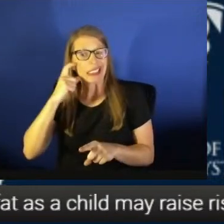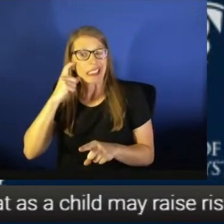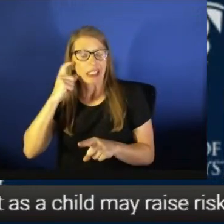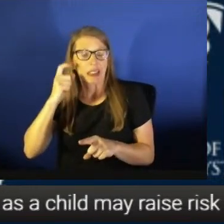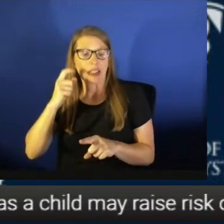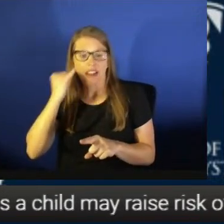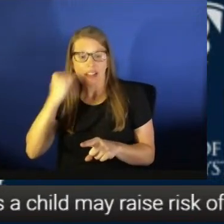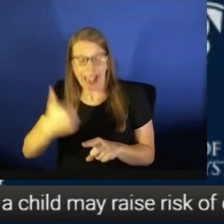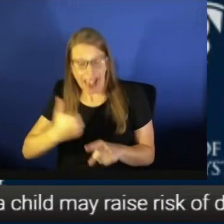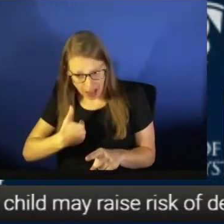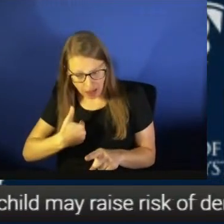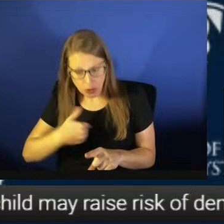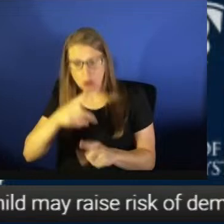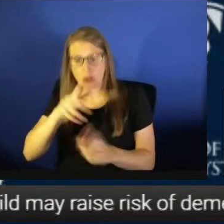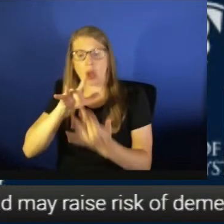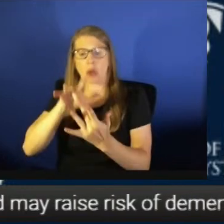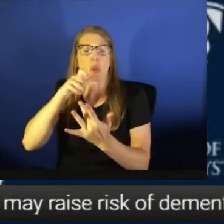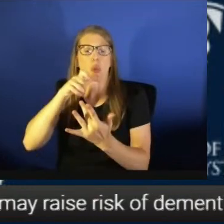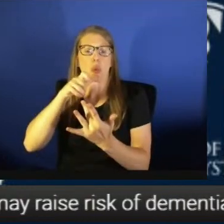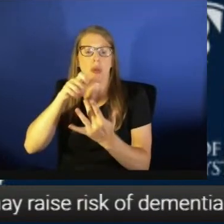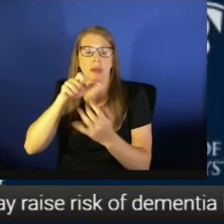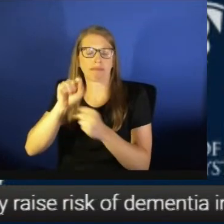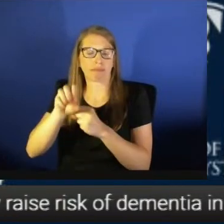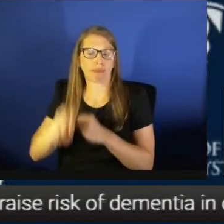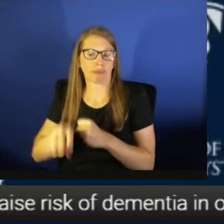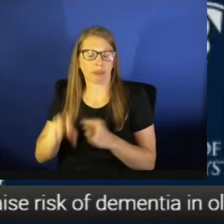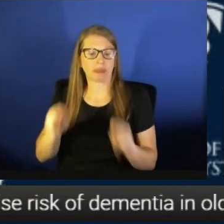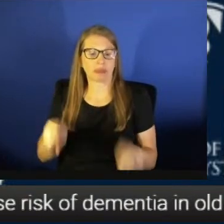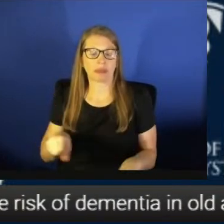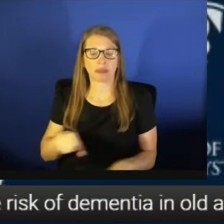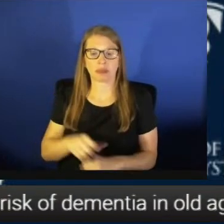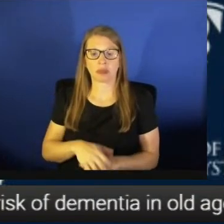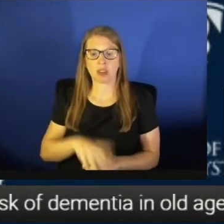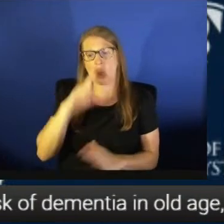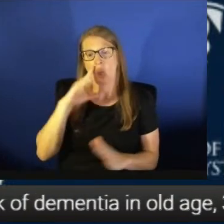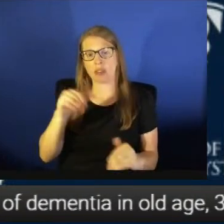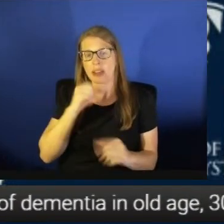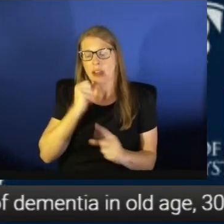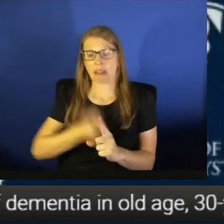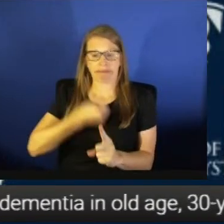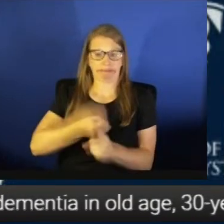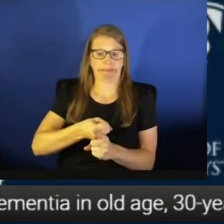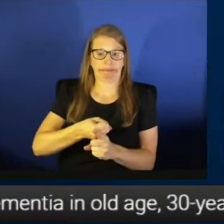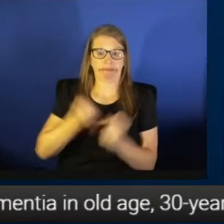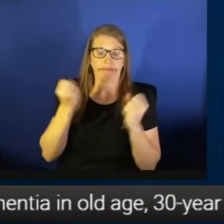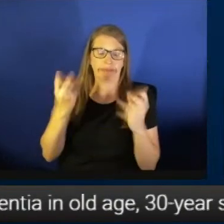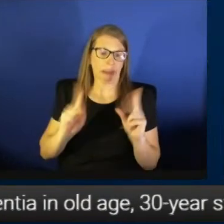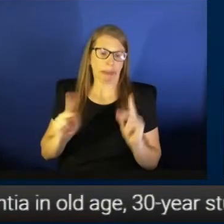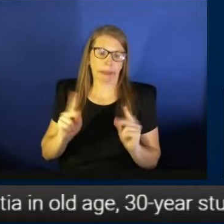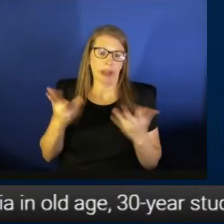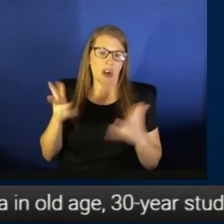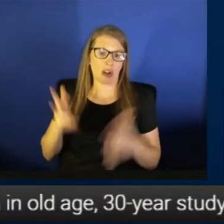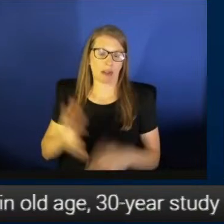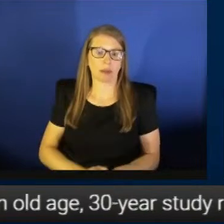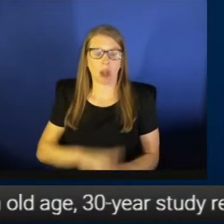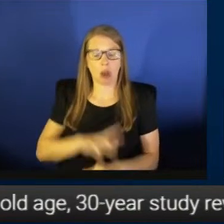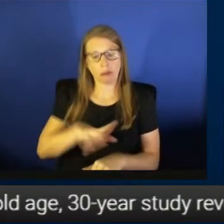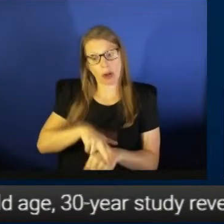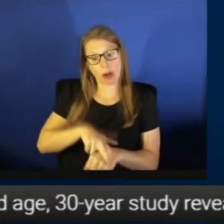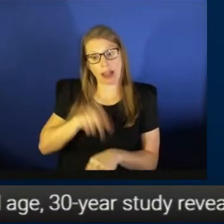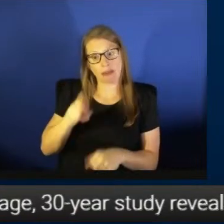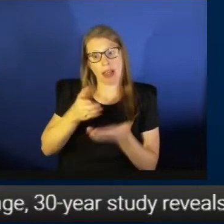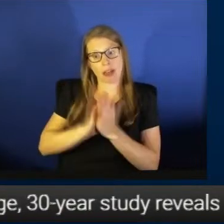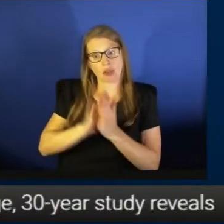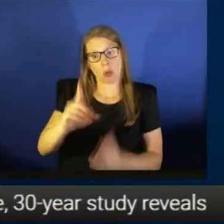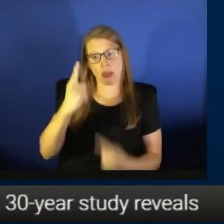think overall it should be fine, and hopefully will not be too impactful for many people at all. And of course, I have to ask you your thoughts